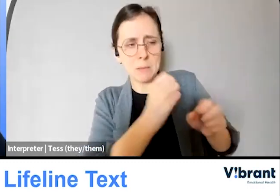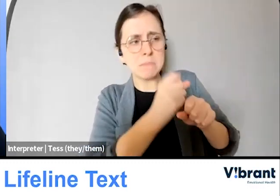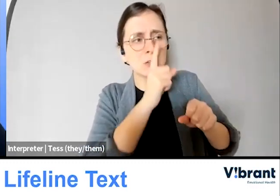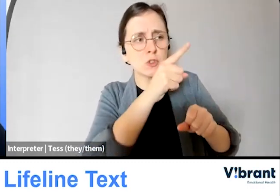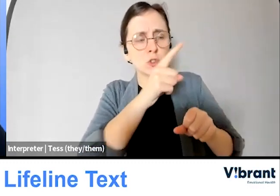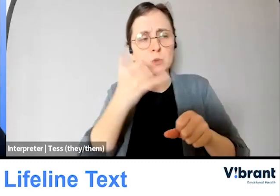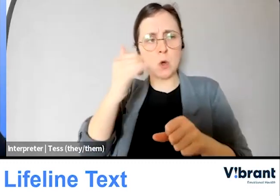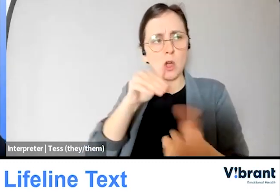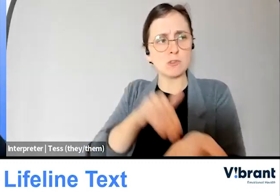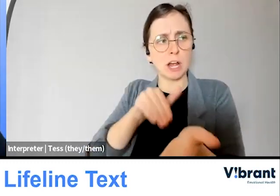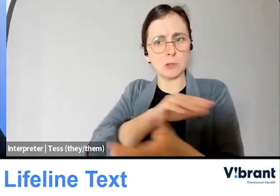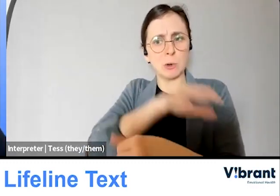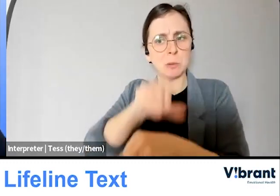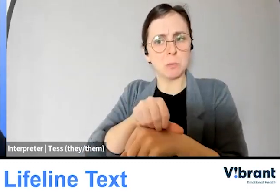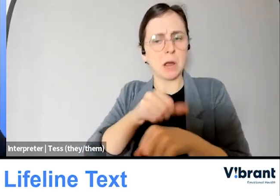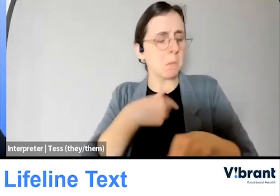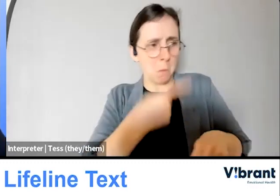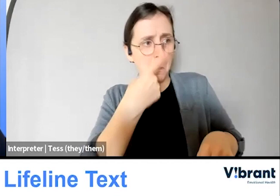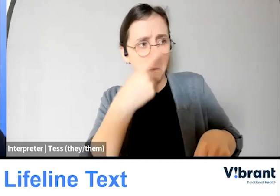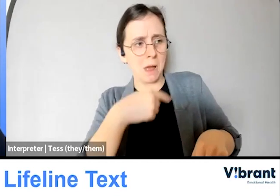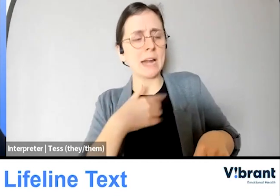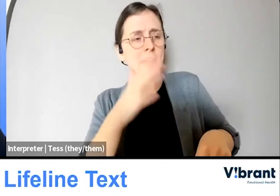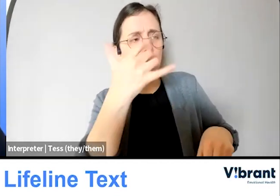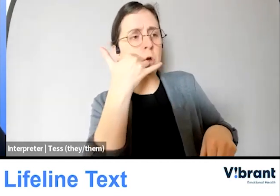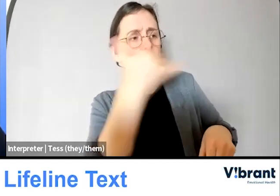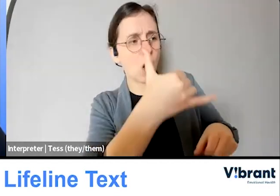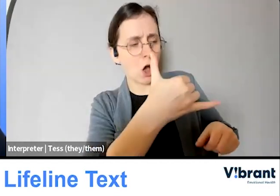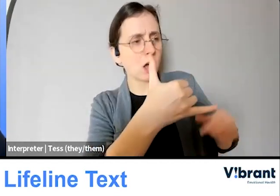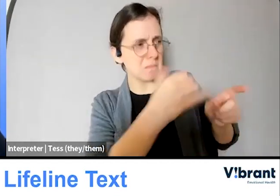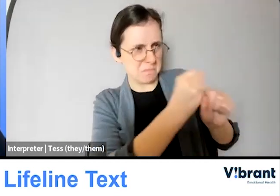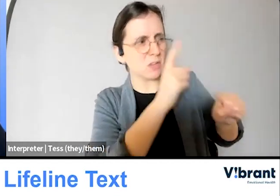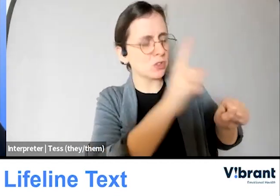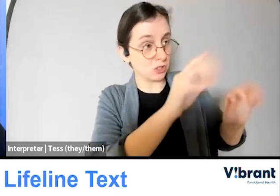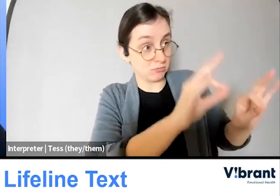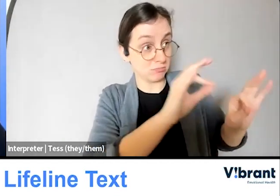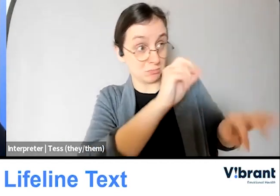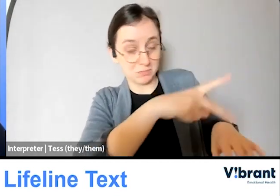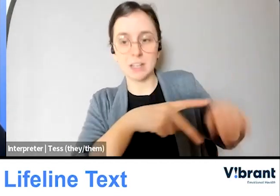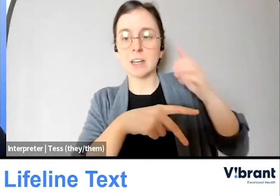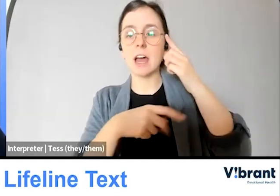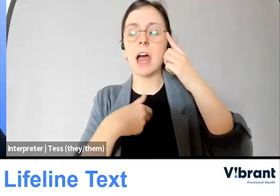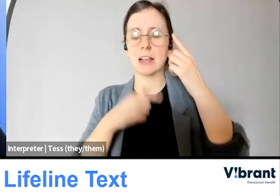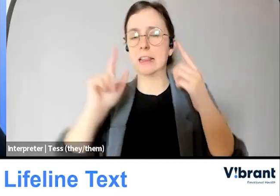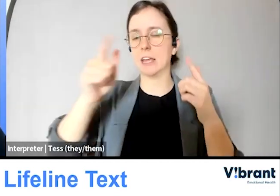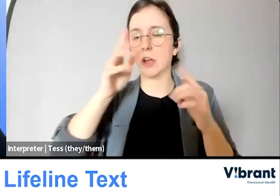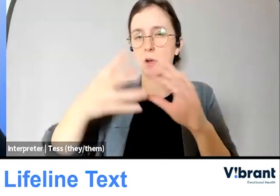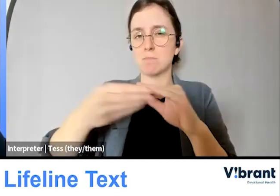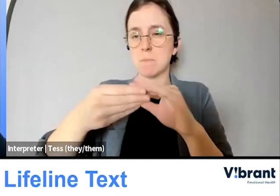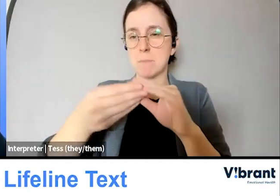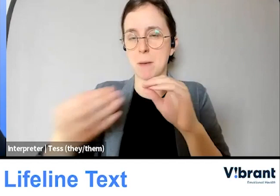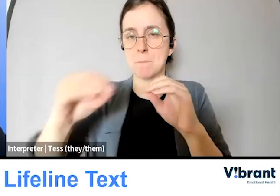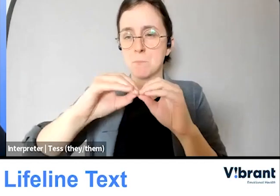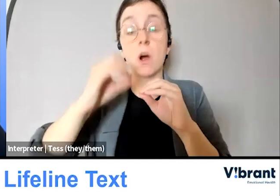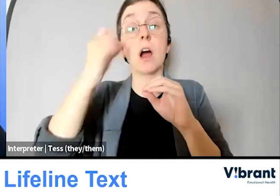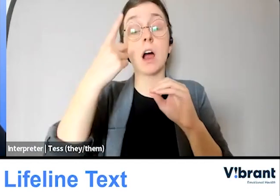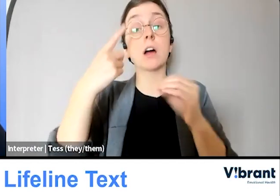I'll check in on you, and wrapping up for the call. I'll talk about this a little later, but for the majority